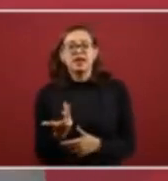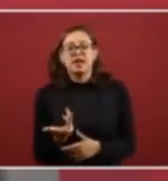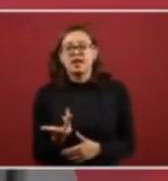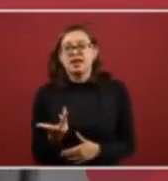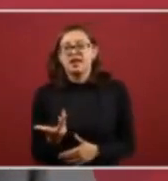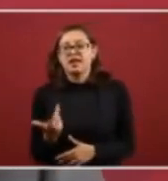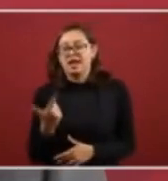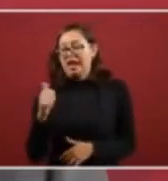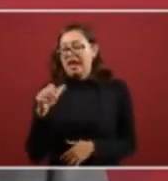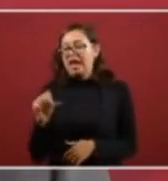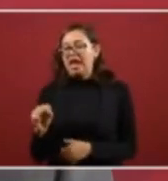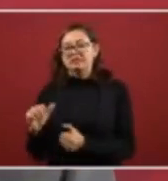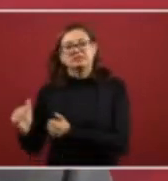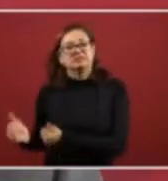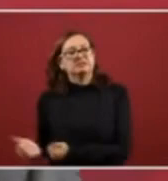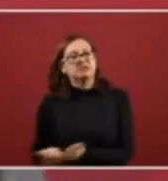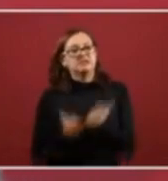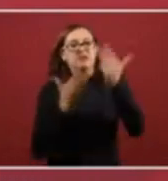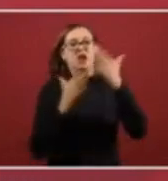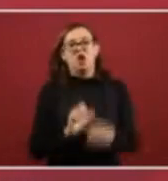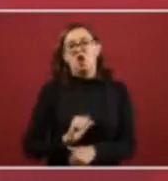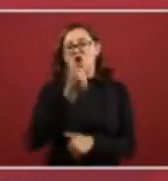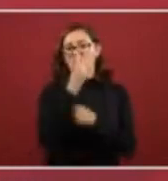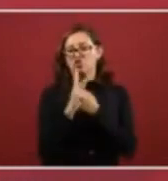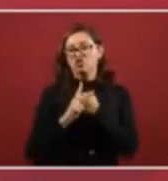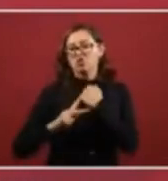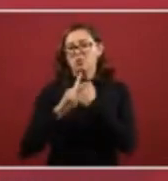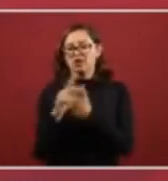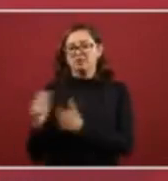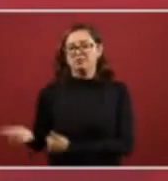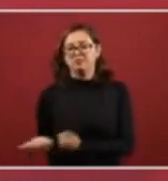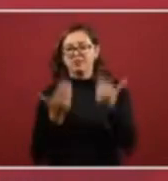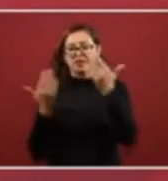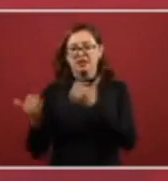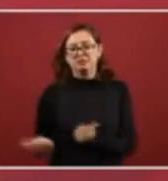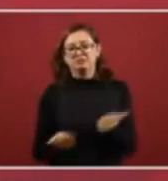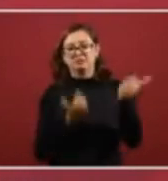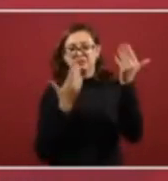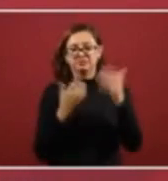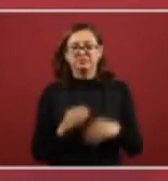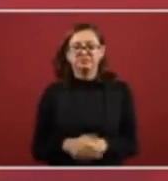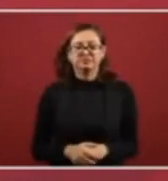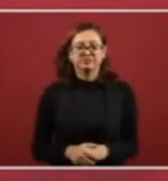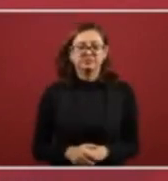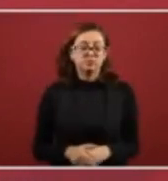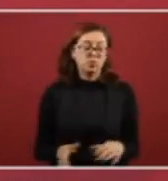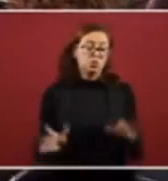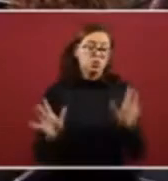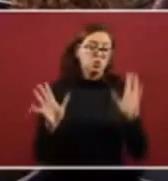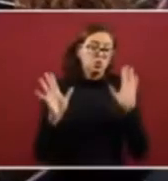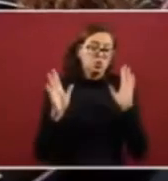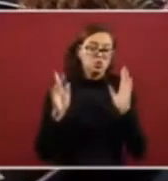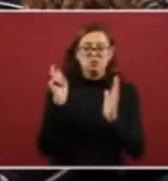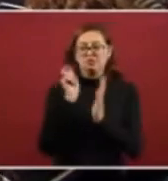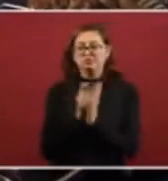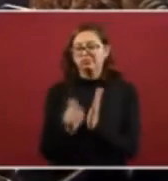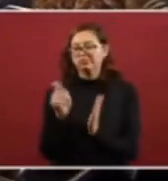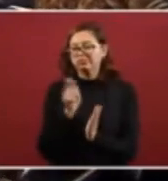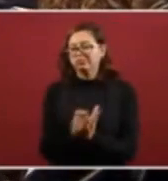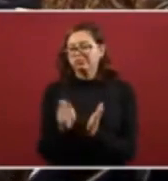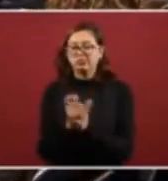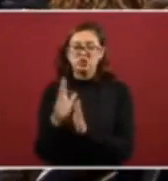controversy because they said they're going to take away our gas and we're going to give all our gas to the United States.